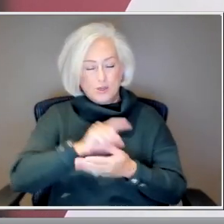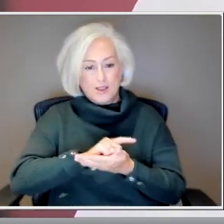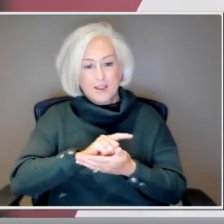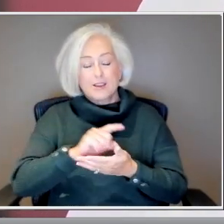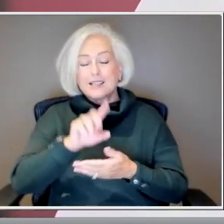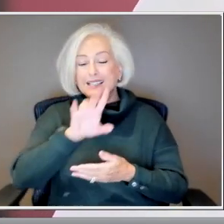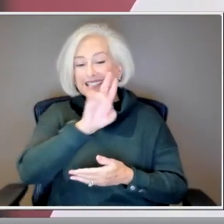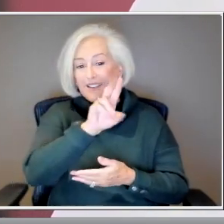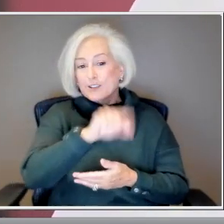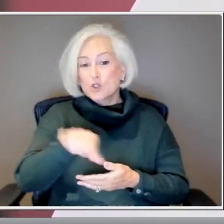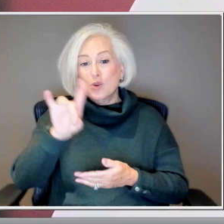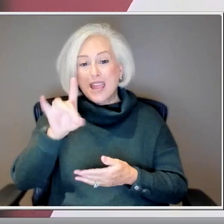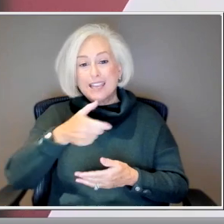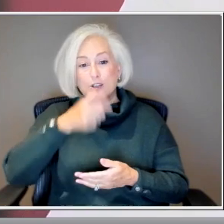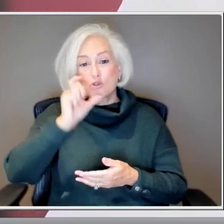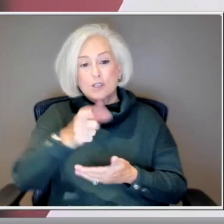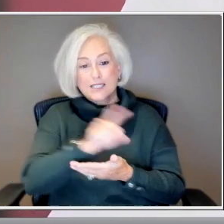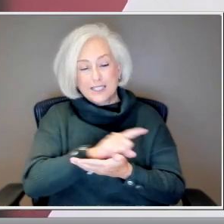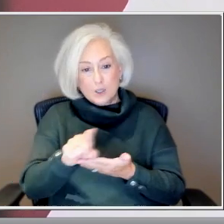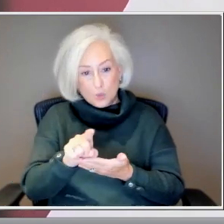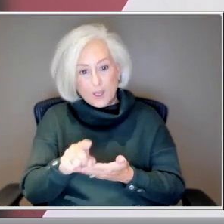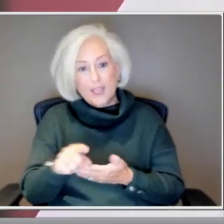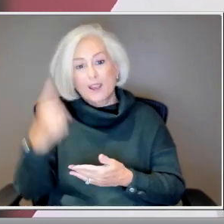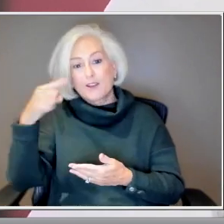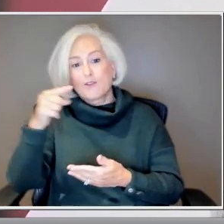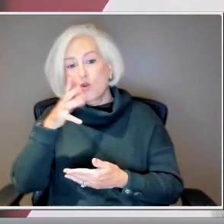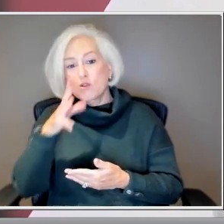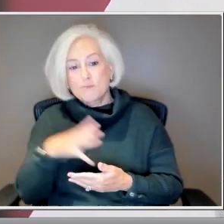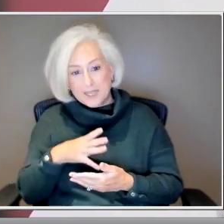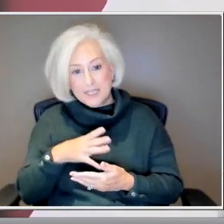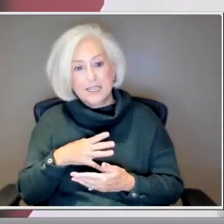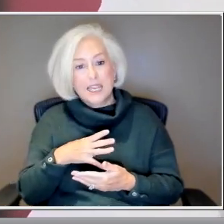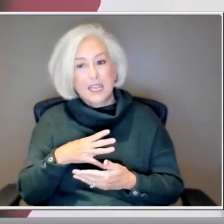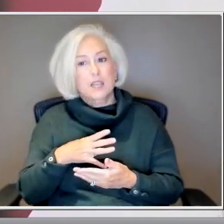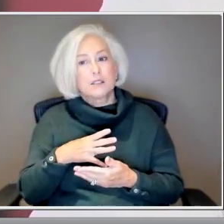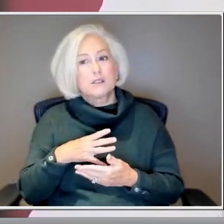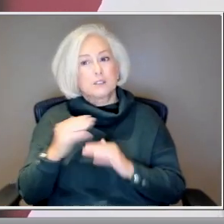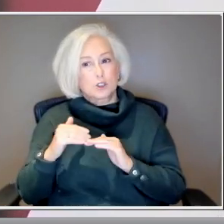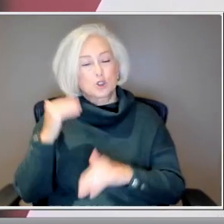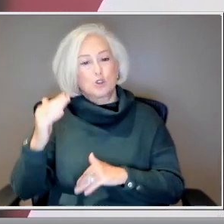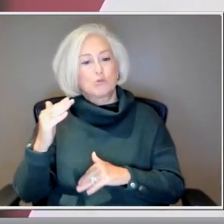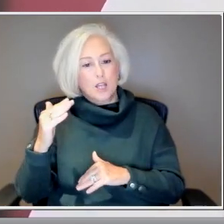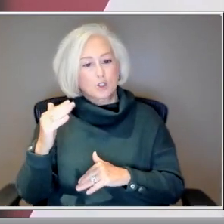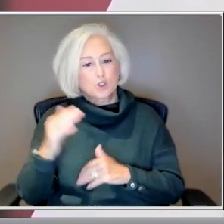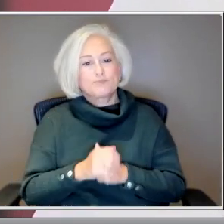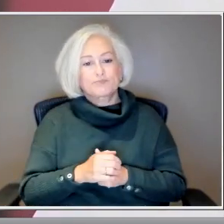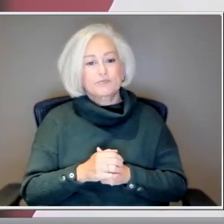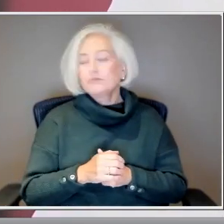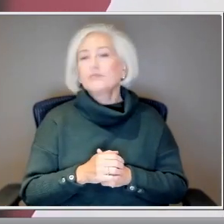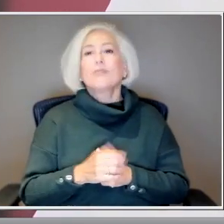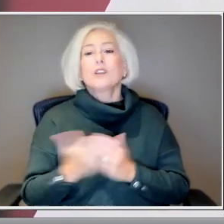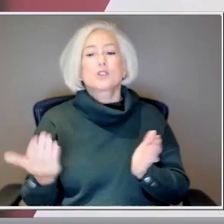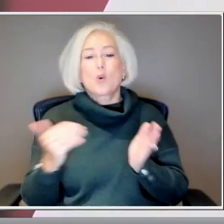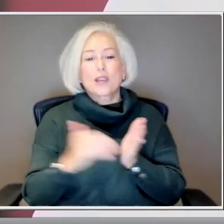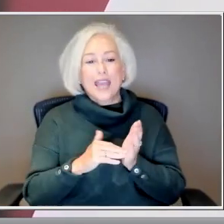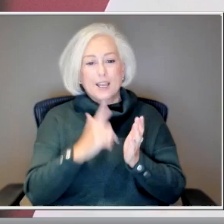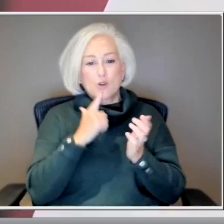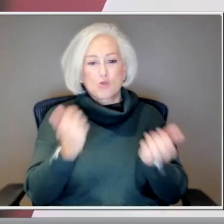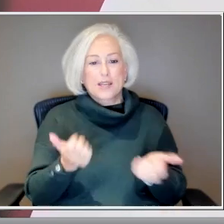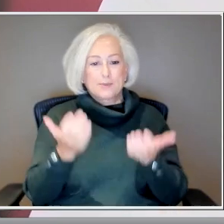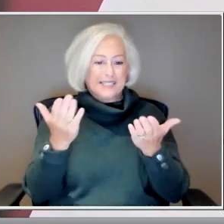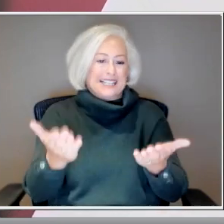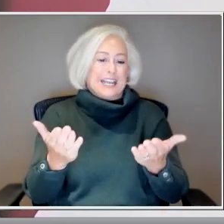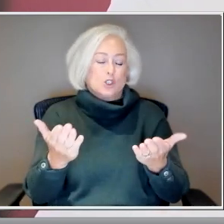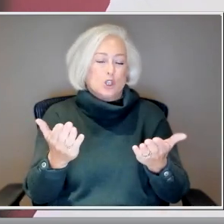even if you're a male, it's considered anything more than 1 drink is considered to be excessive in a day. So again, those are recommendations. There is a